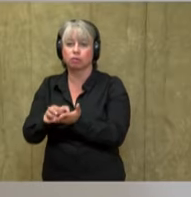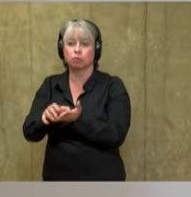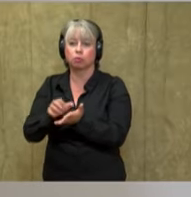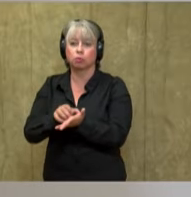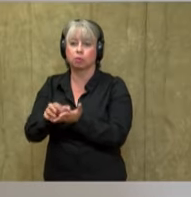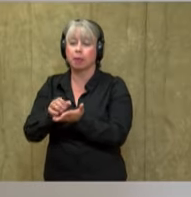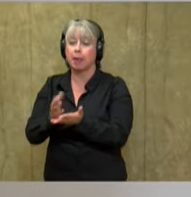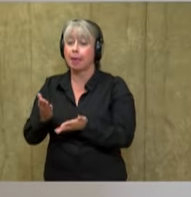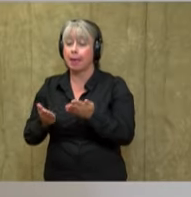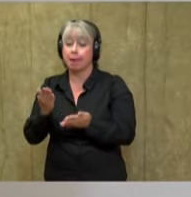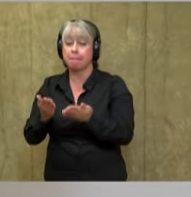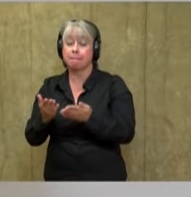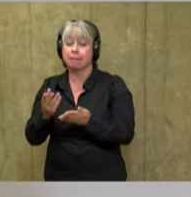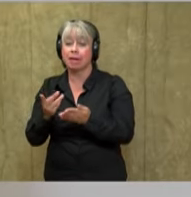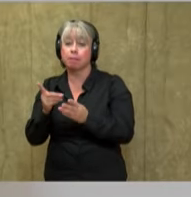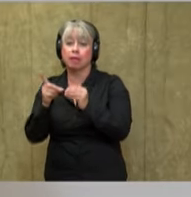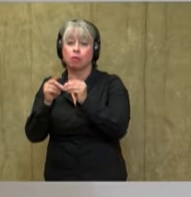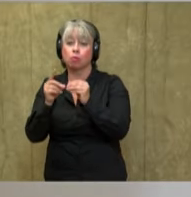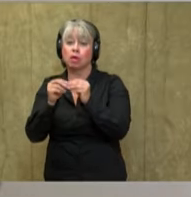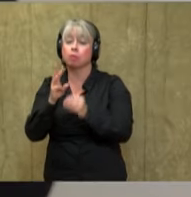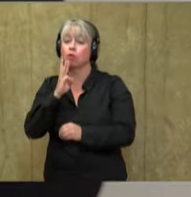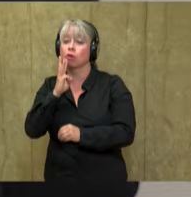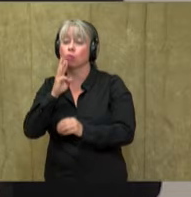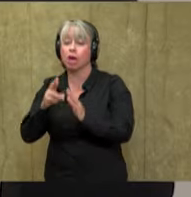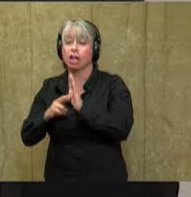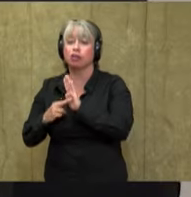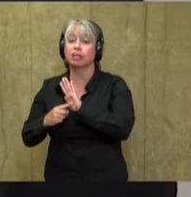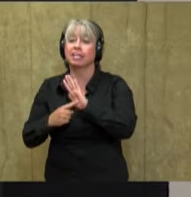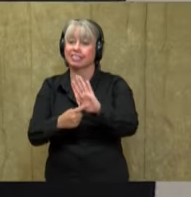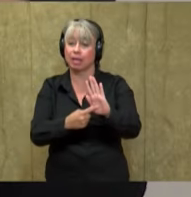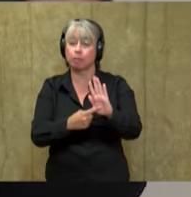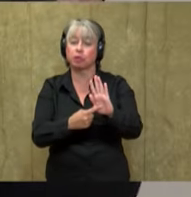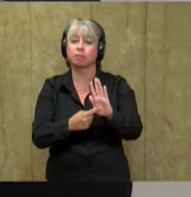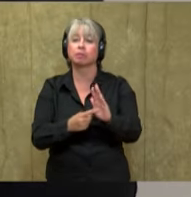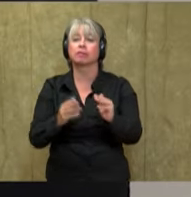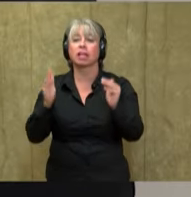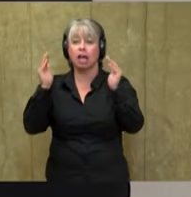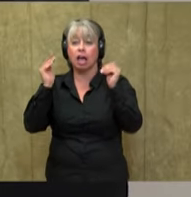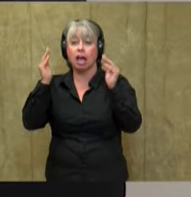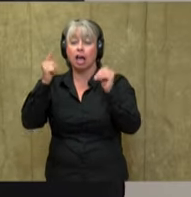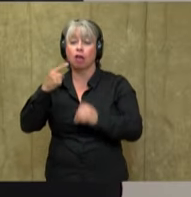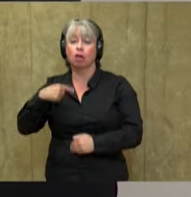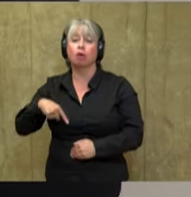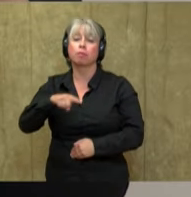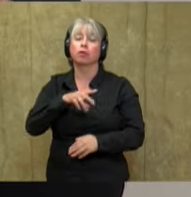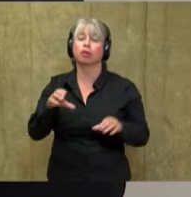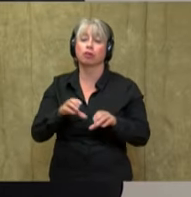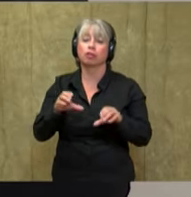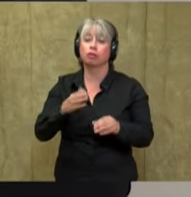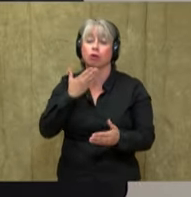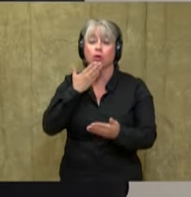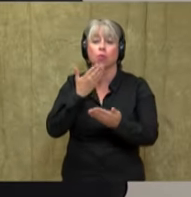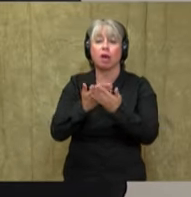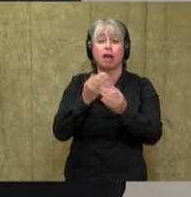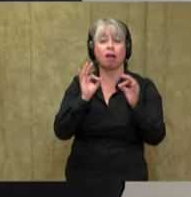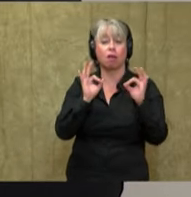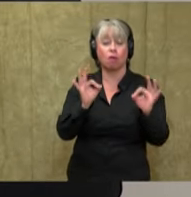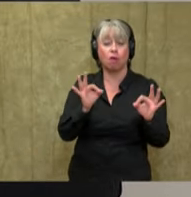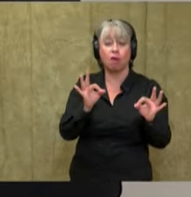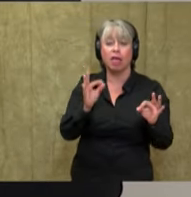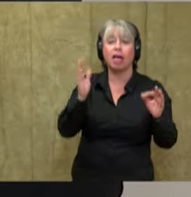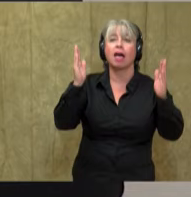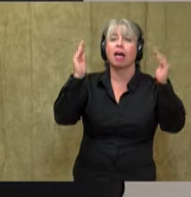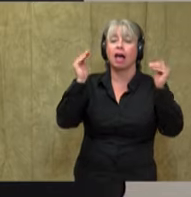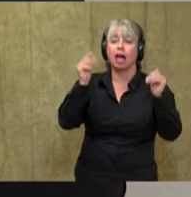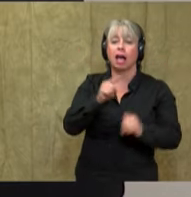another water example. You'll just have to tune in to see. So I hope that you're doing well. I hope that you are happy and healthy. I